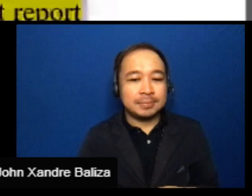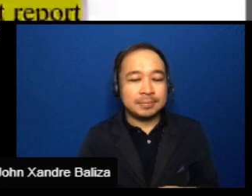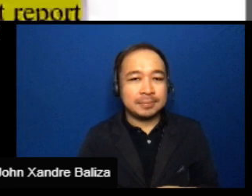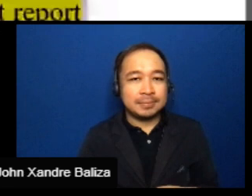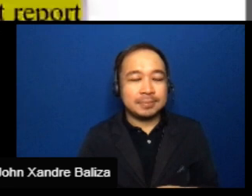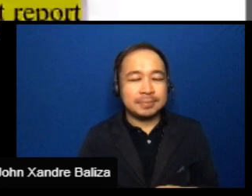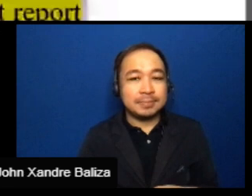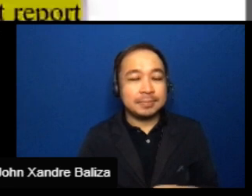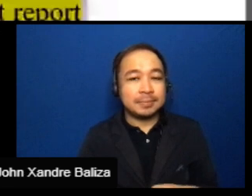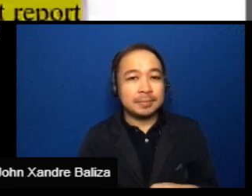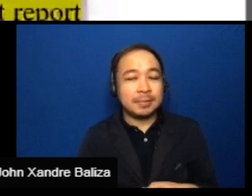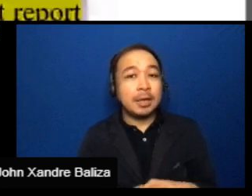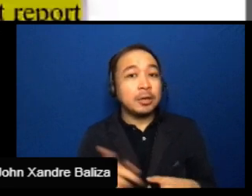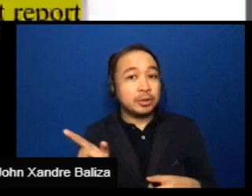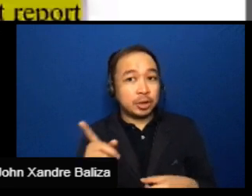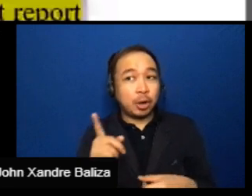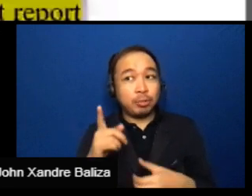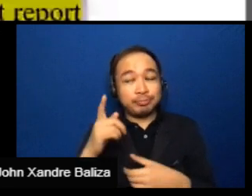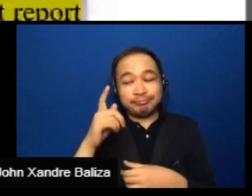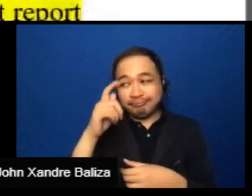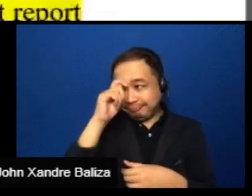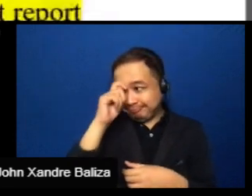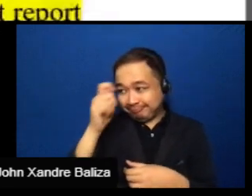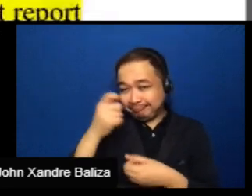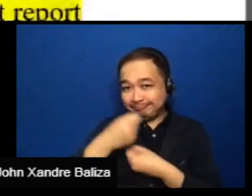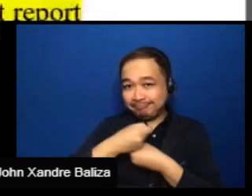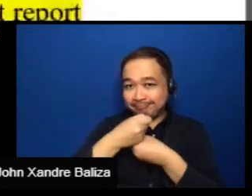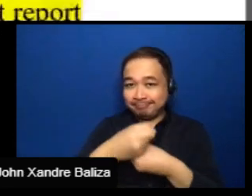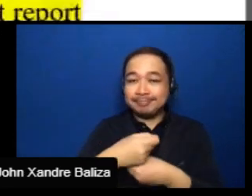The distinguished delegation of China, you have the floor.